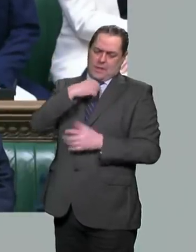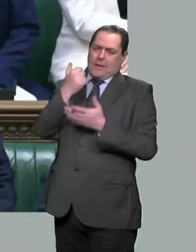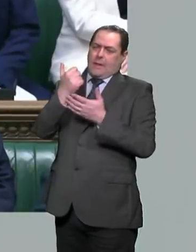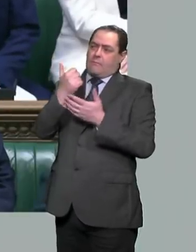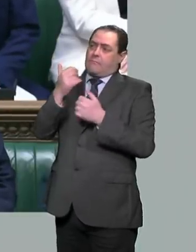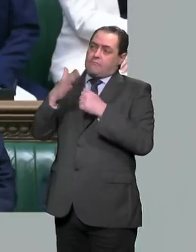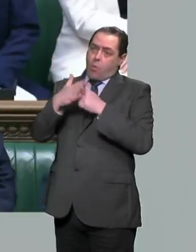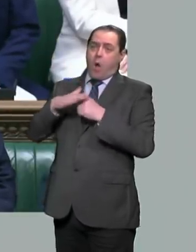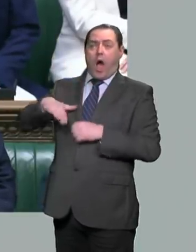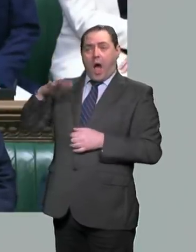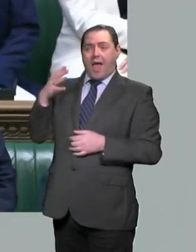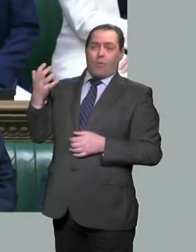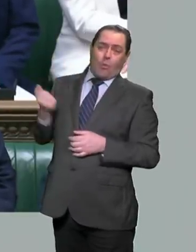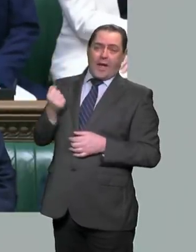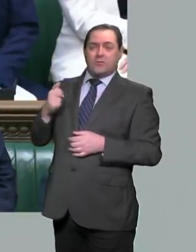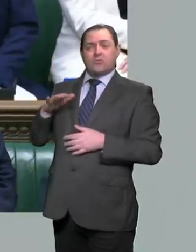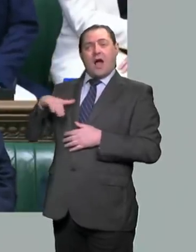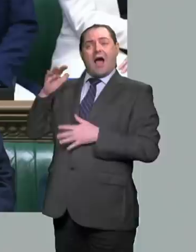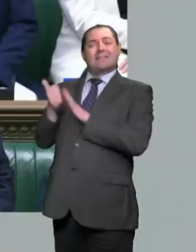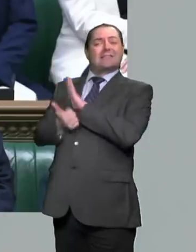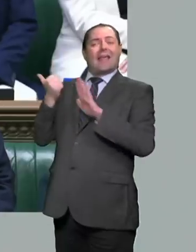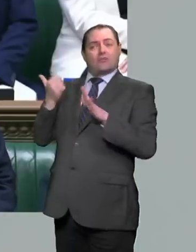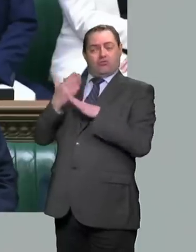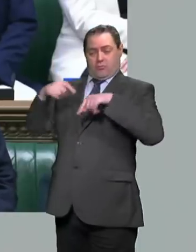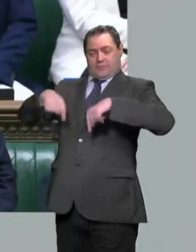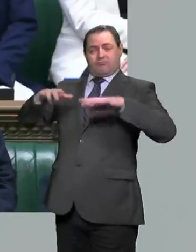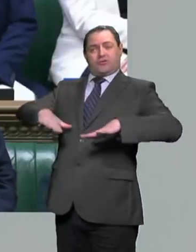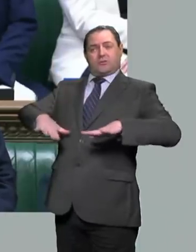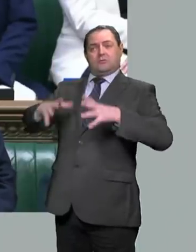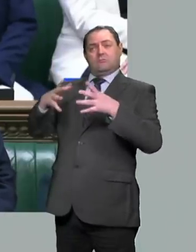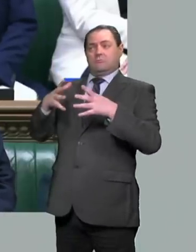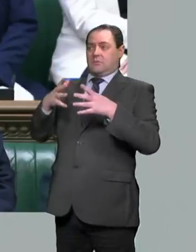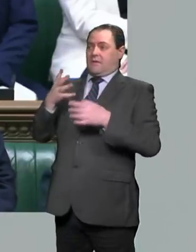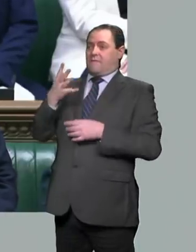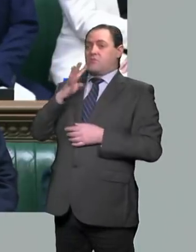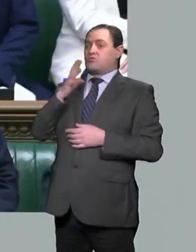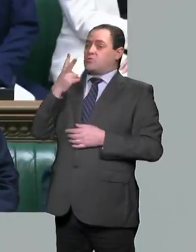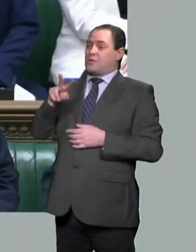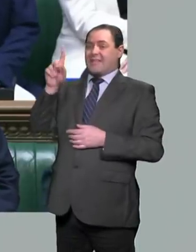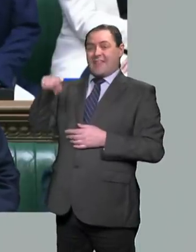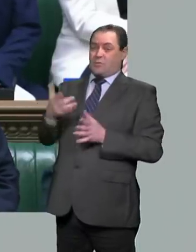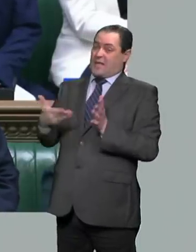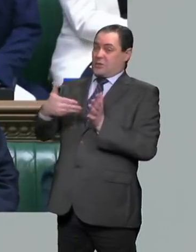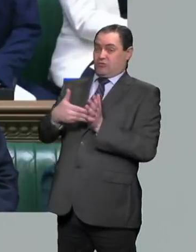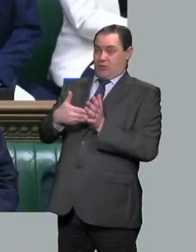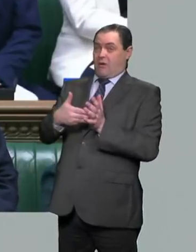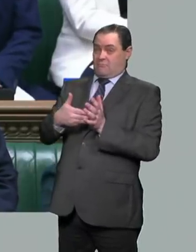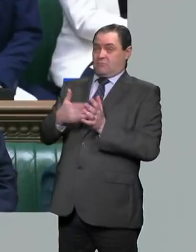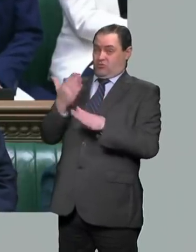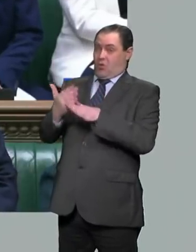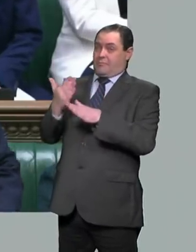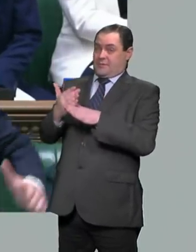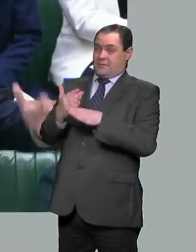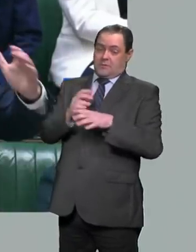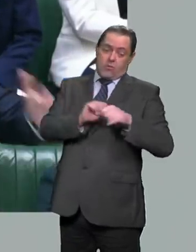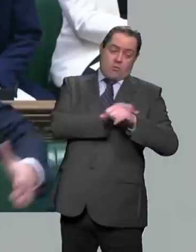of high-wage, high-skill jobs in this country. 420,000 more on the payroll than there were before the